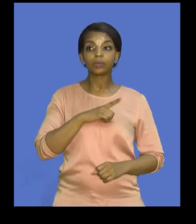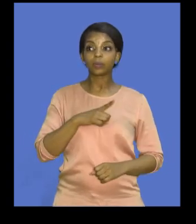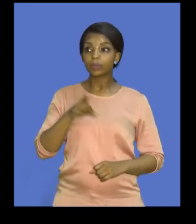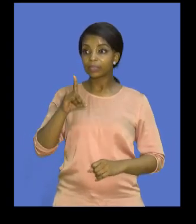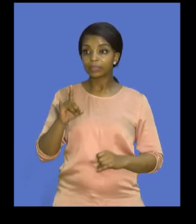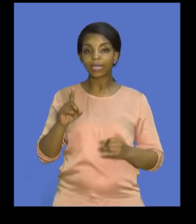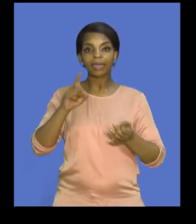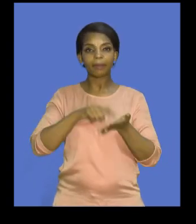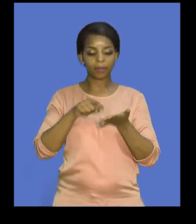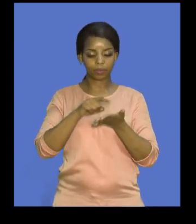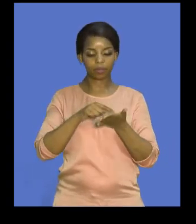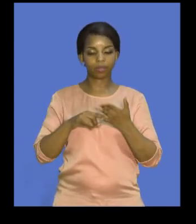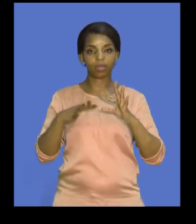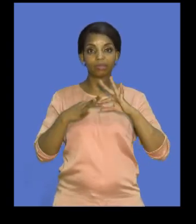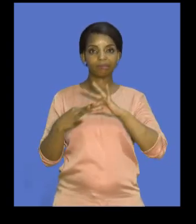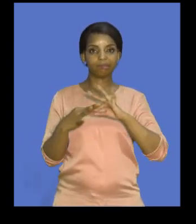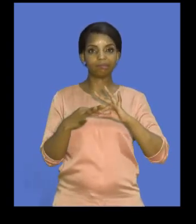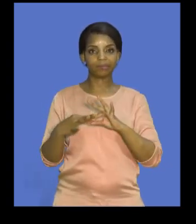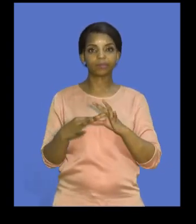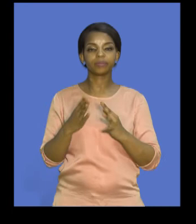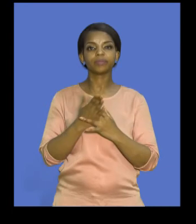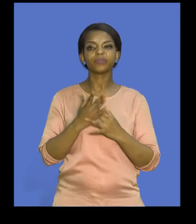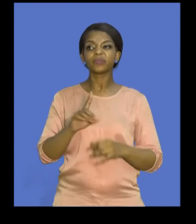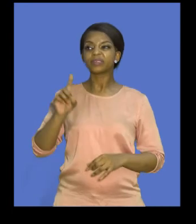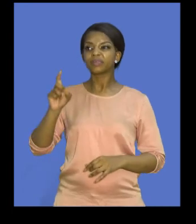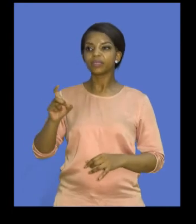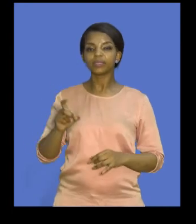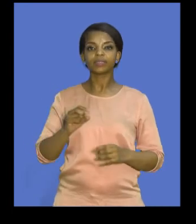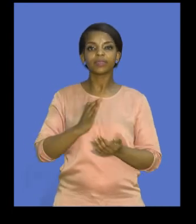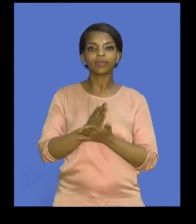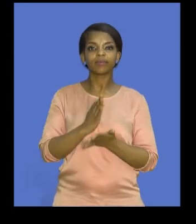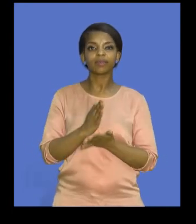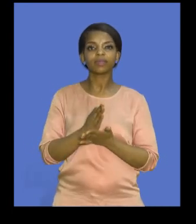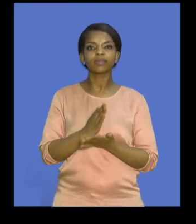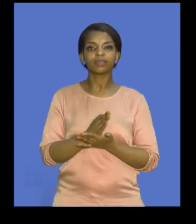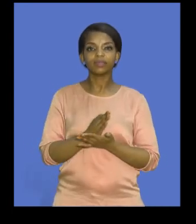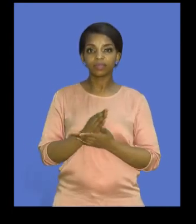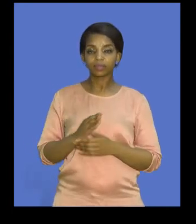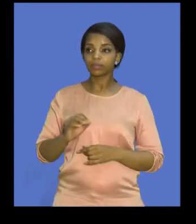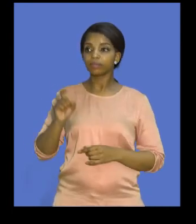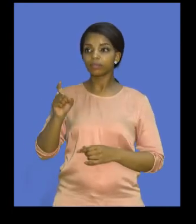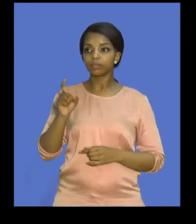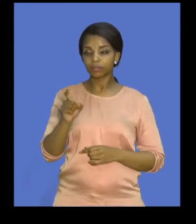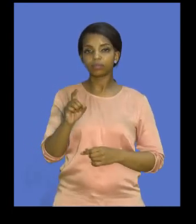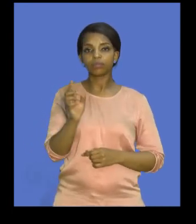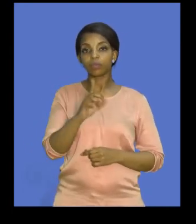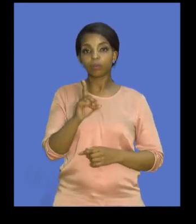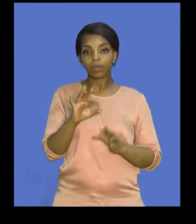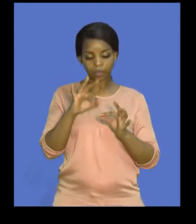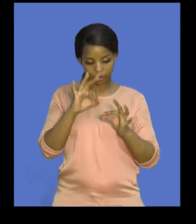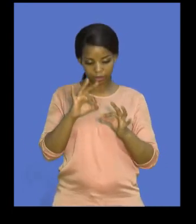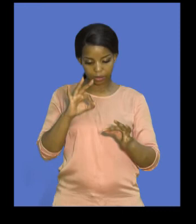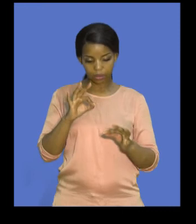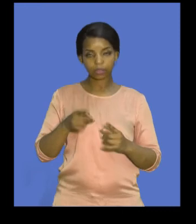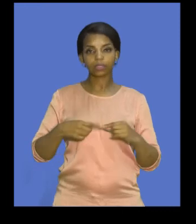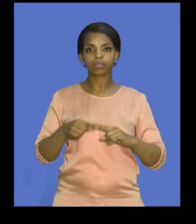that affect, the magnitude of the electrostatic force. So this is the gist of exactly what we want to discover or arrive